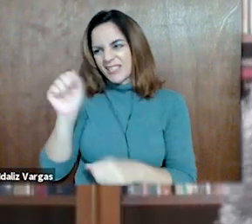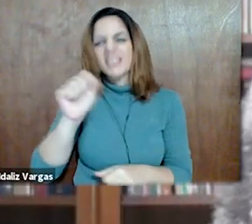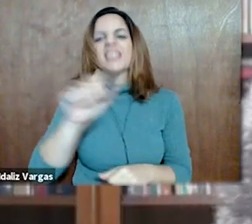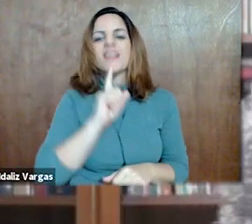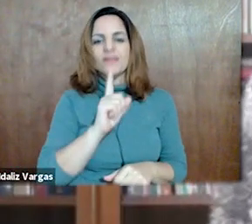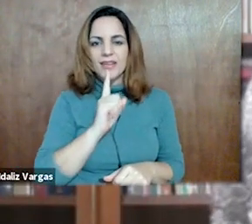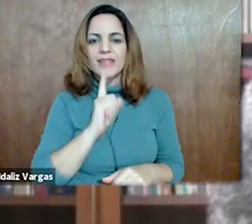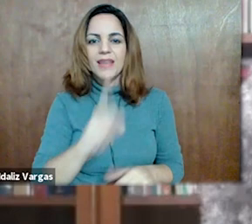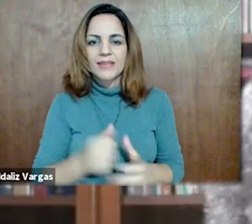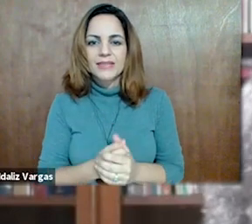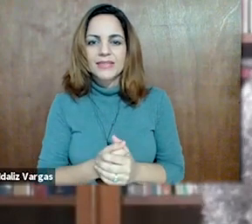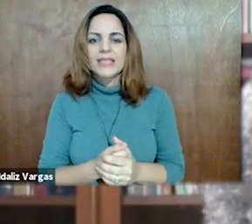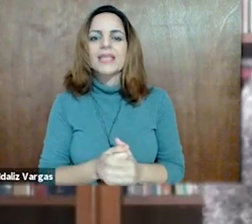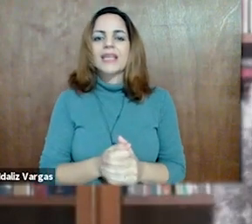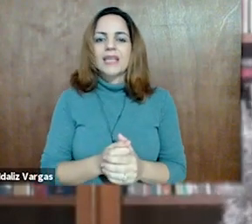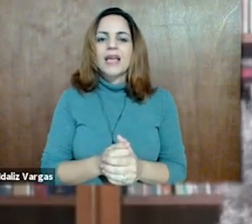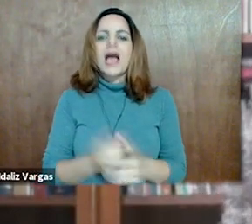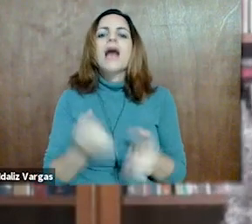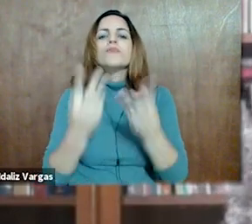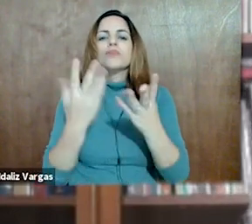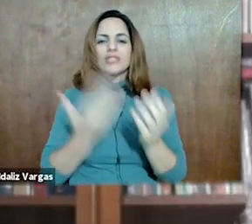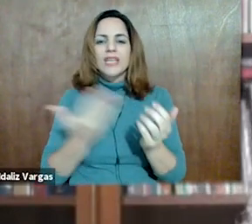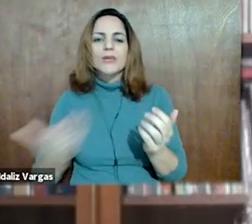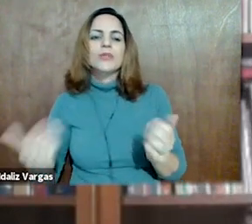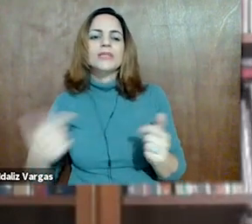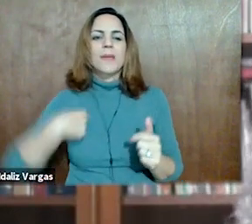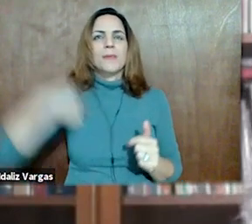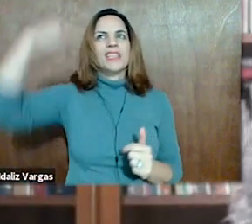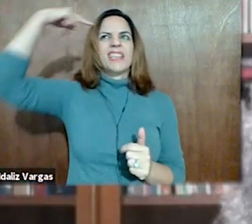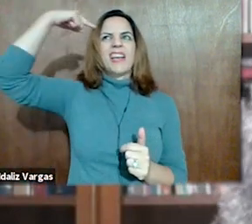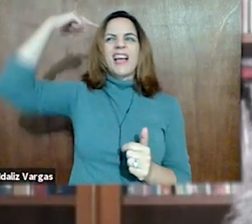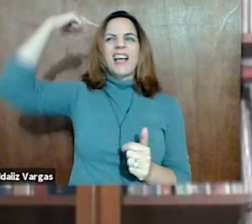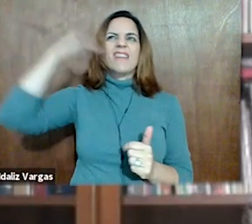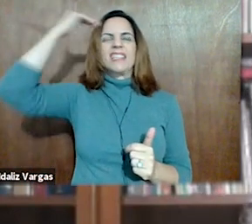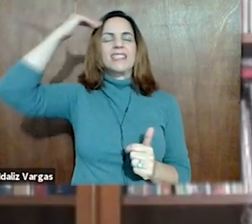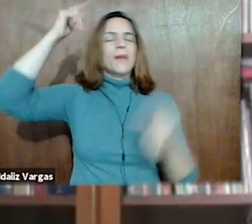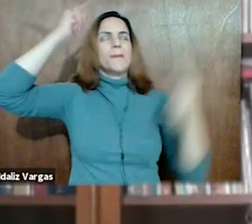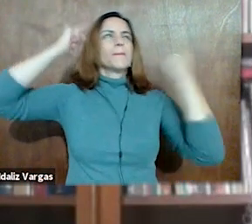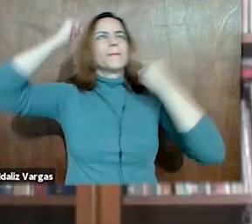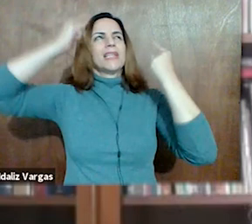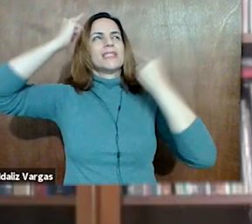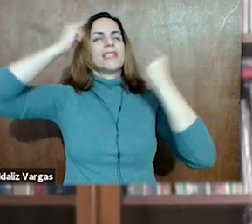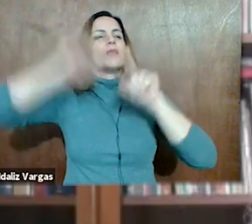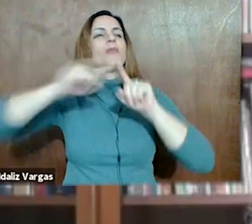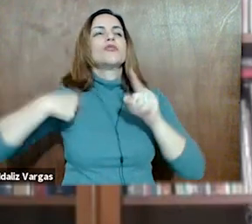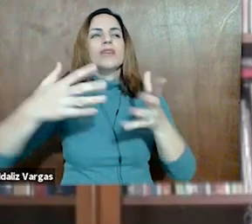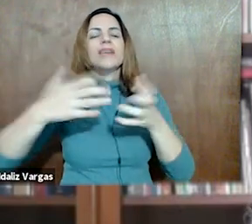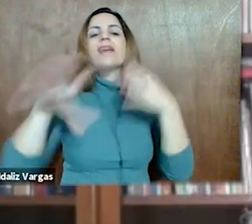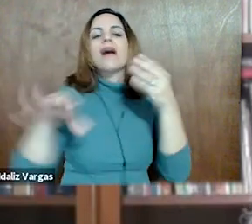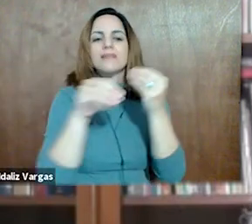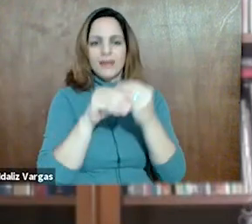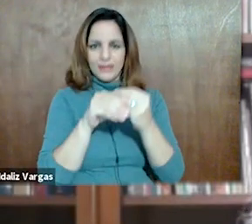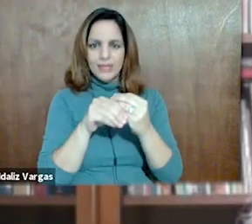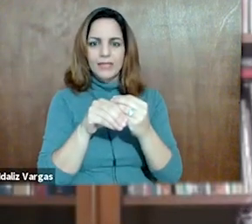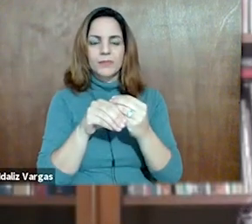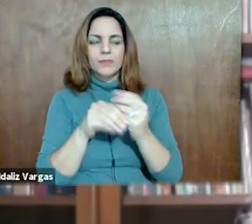porque hay muchas cosas en mi cabeza revolcándose, mirando. Y una es que una de las cosas que hemos hecho